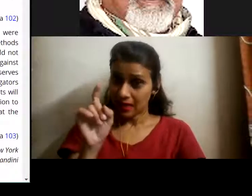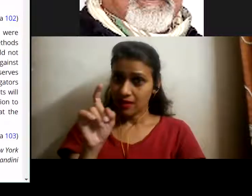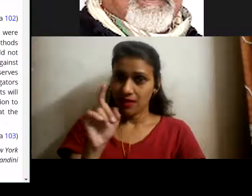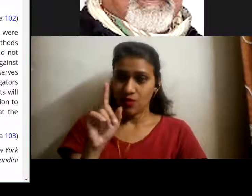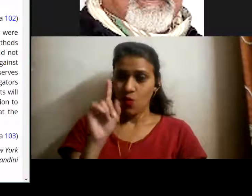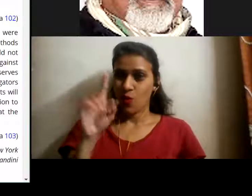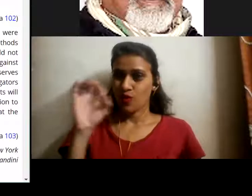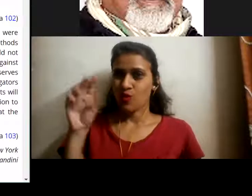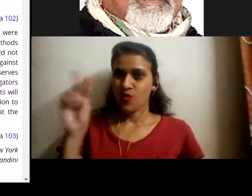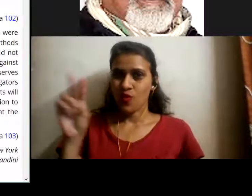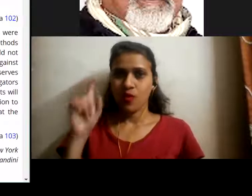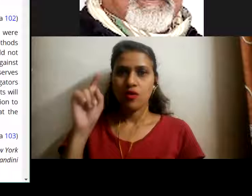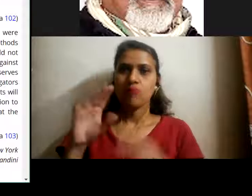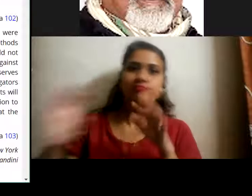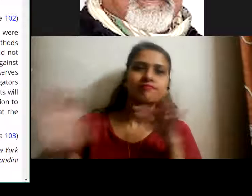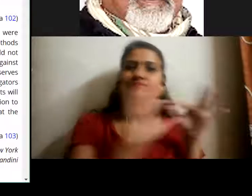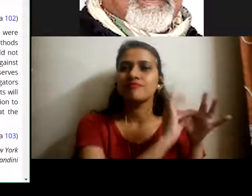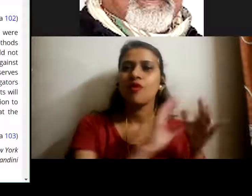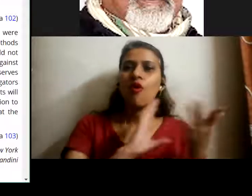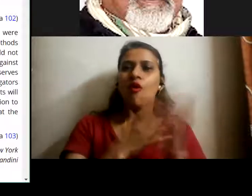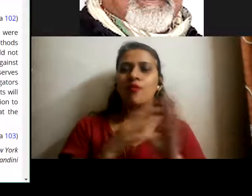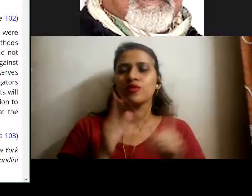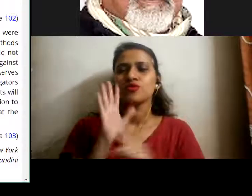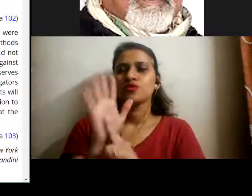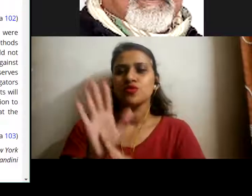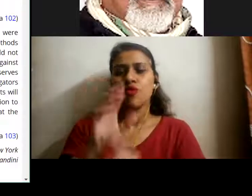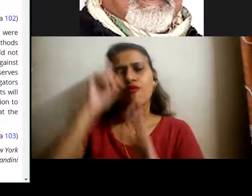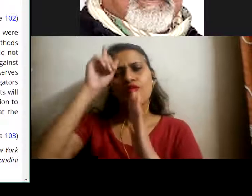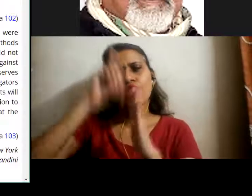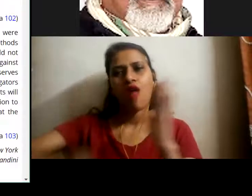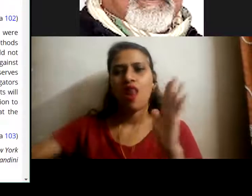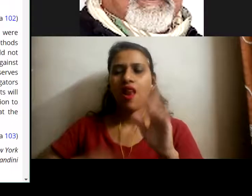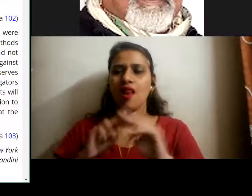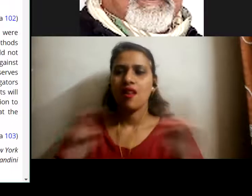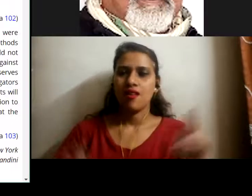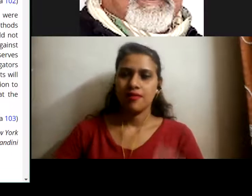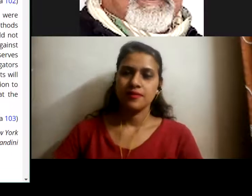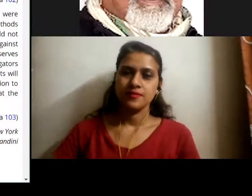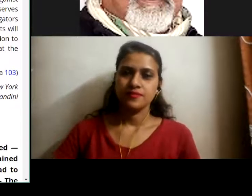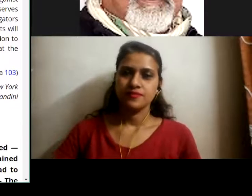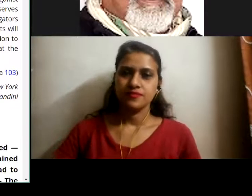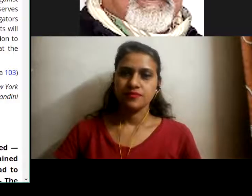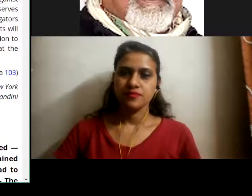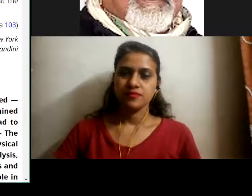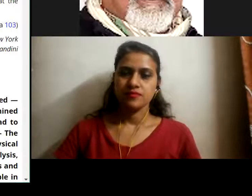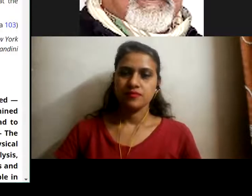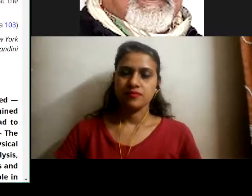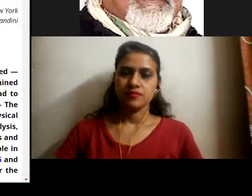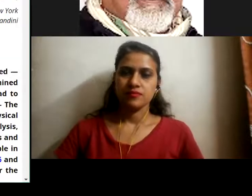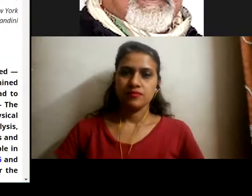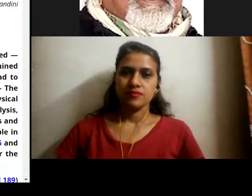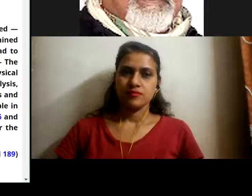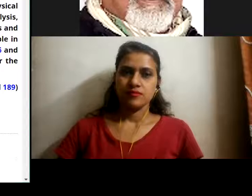or 2, it will directly take you to para 1 or 2, and it will show you this entire paragraph over there. So basically, they have given a summary of the